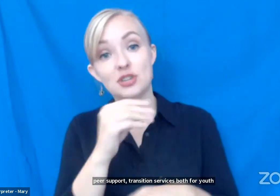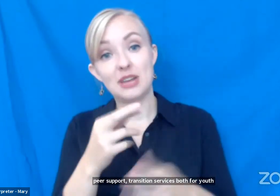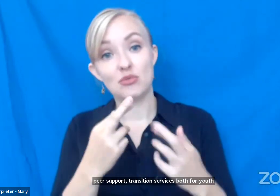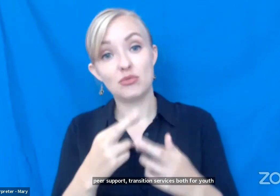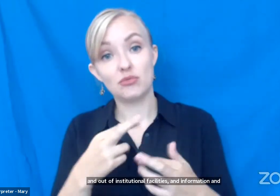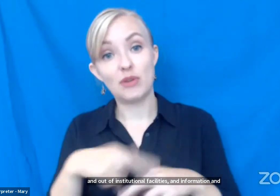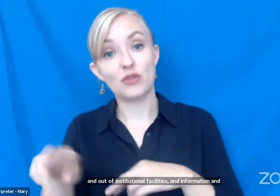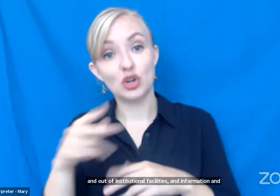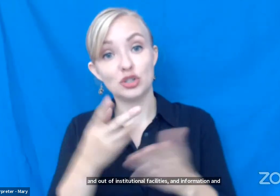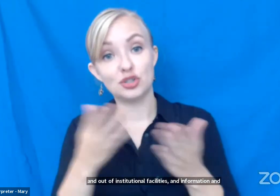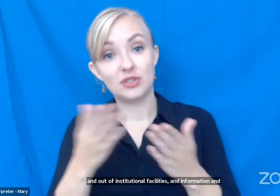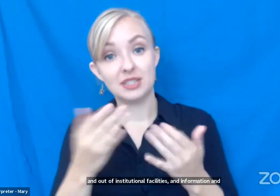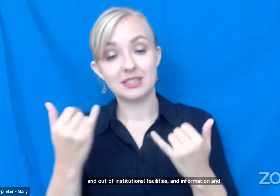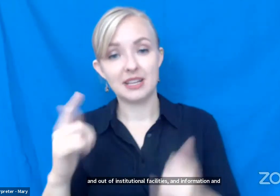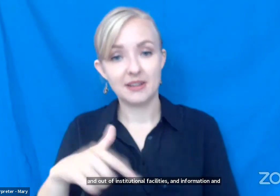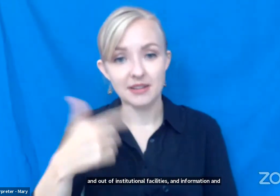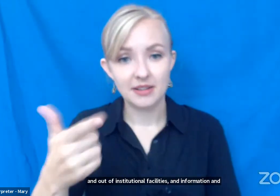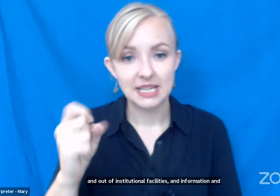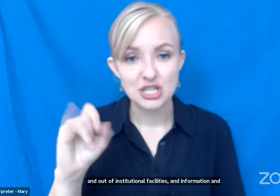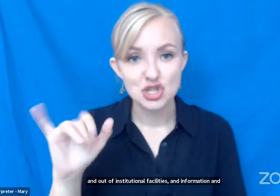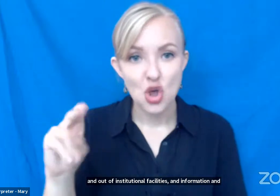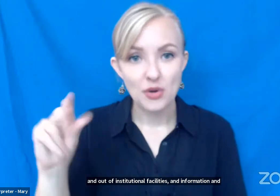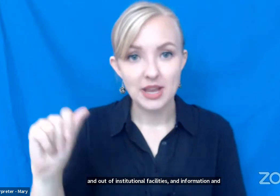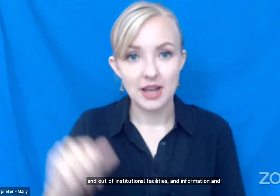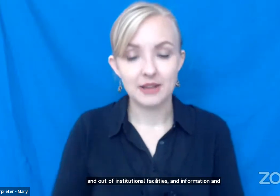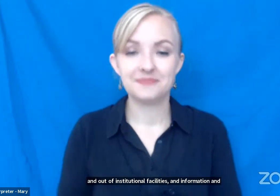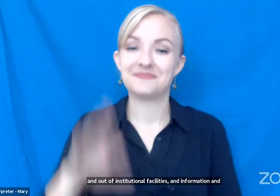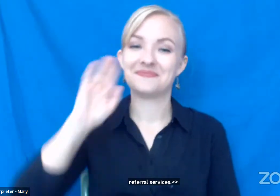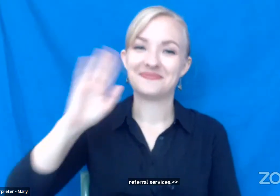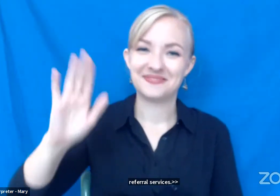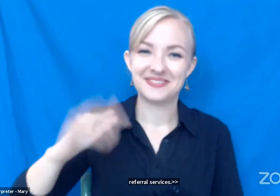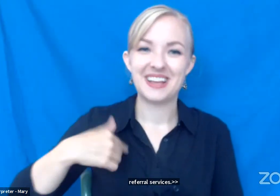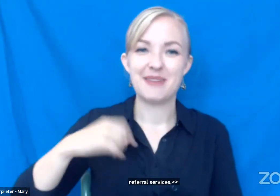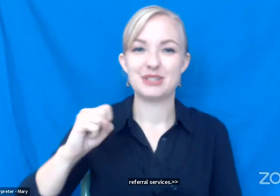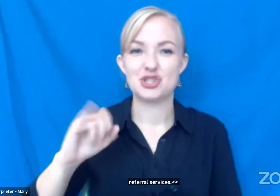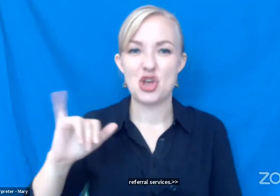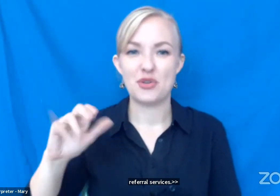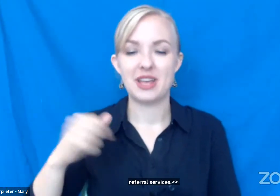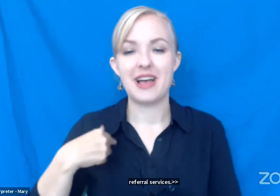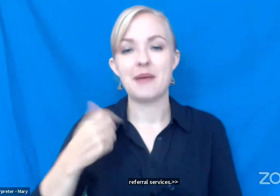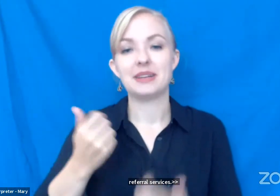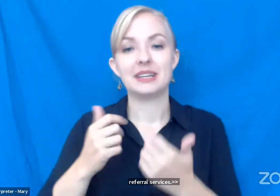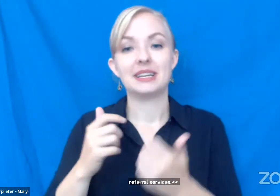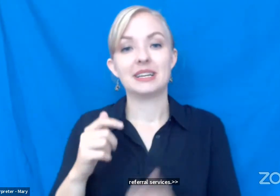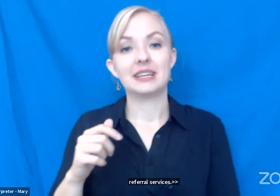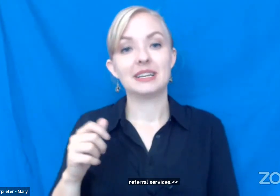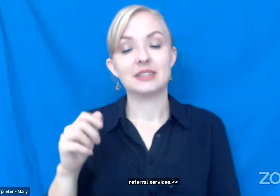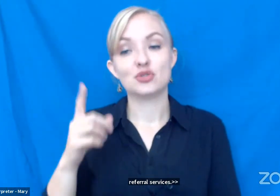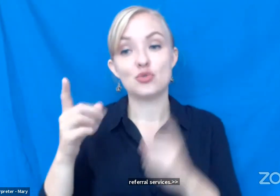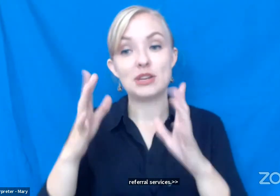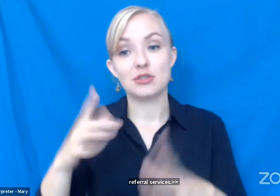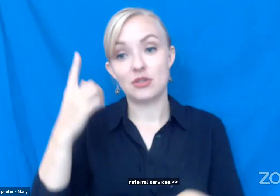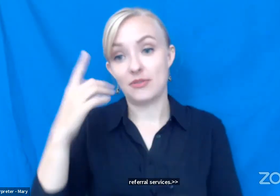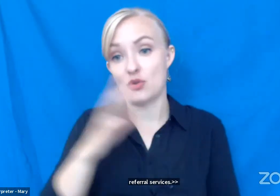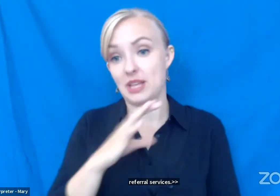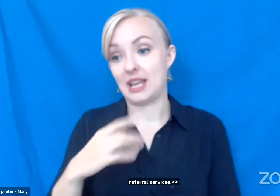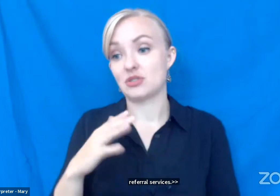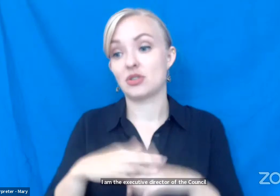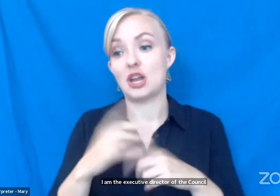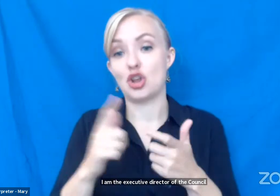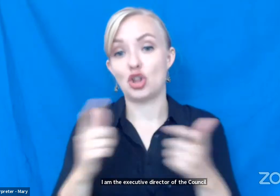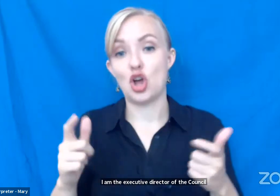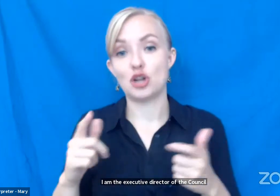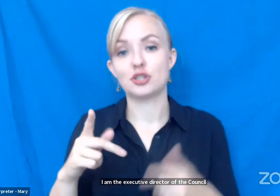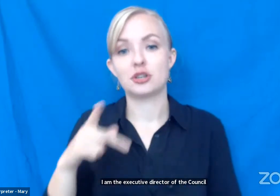Sonia? Thank you, Travis. I'm Sonia Zaderman. I'm the Executive Director of the Council of Large Public Housing